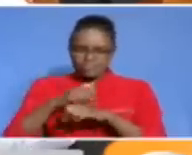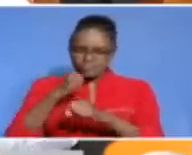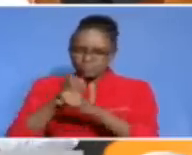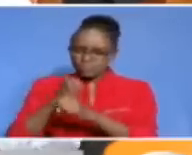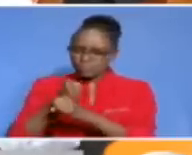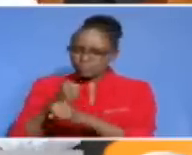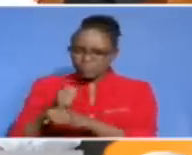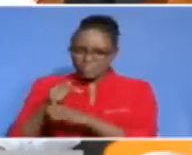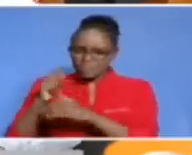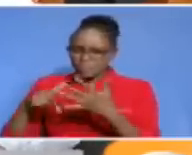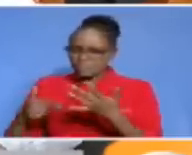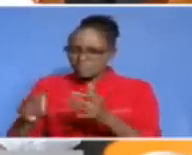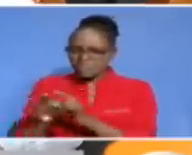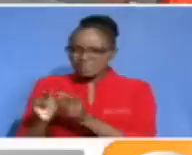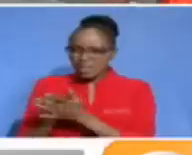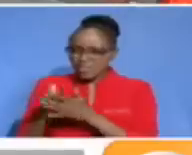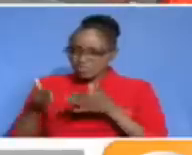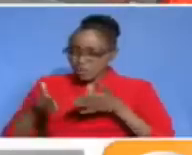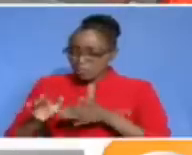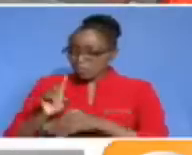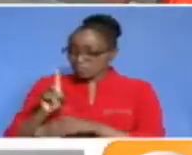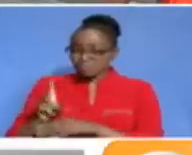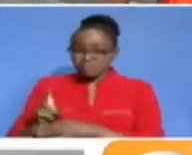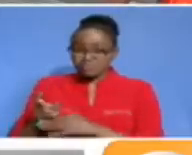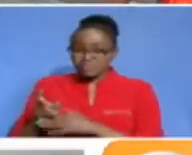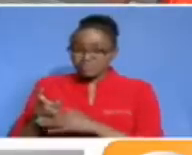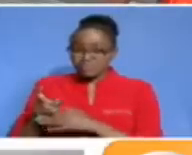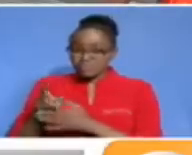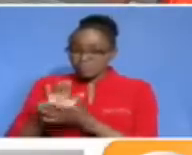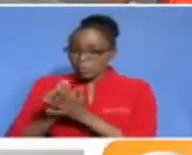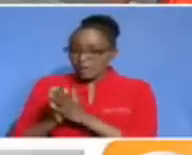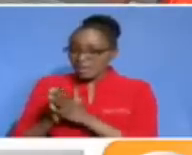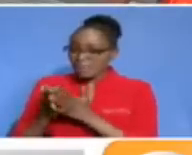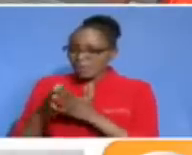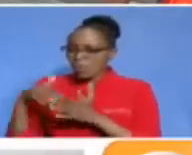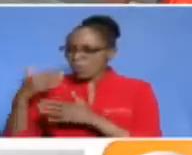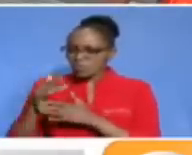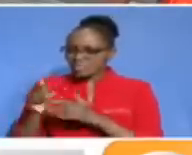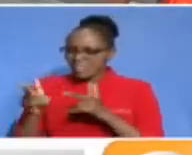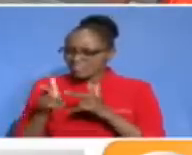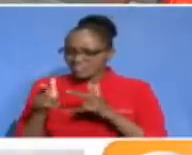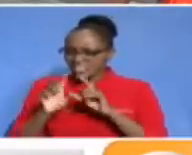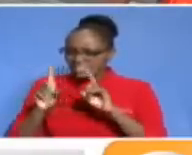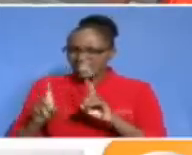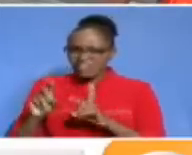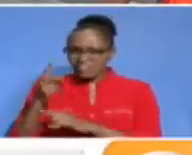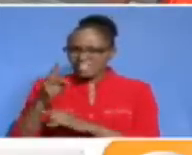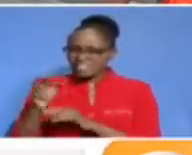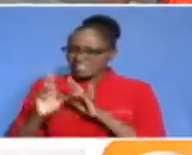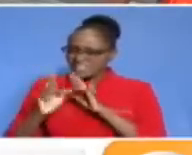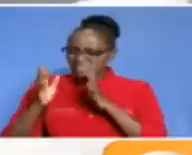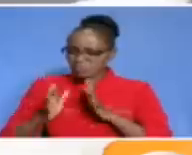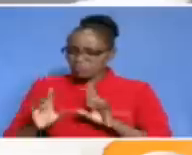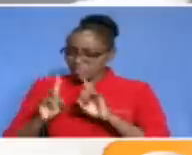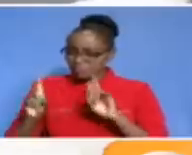what is it? Were you born to be a firefighter? Is that what it is? First responder?